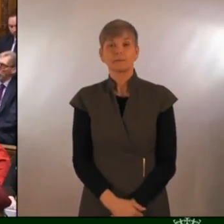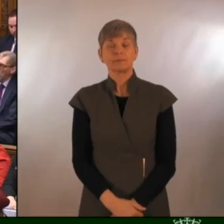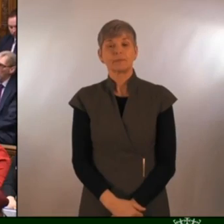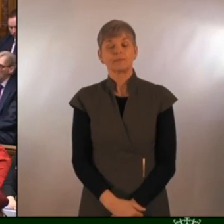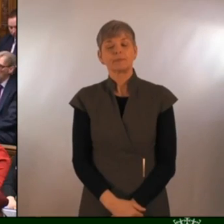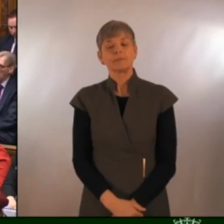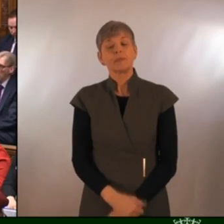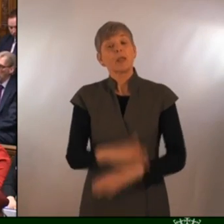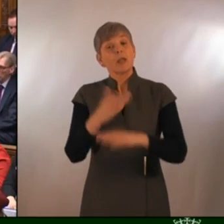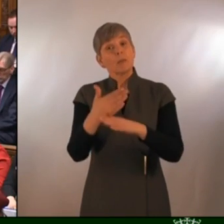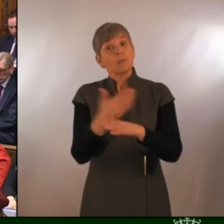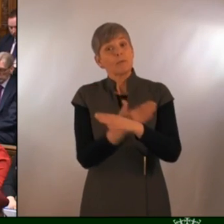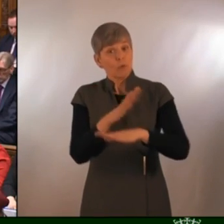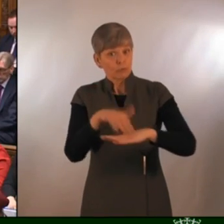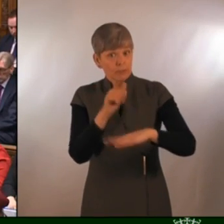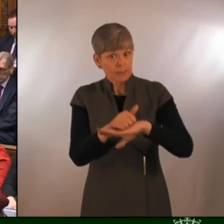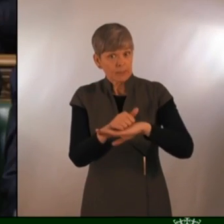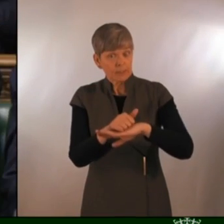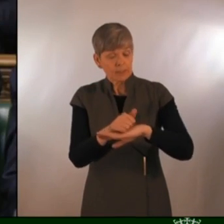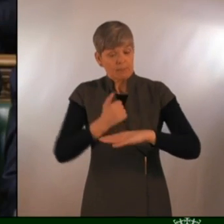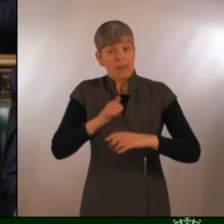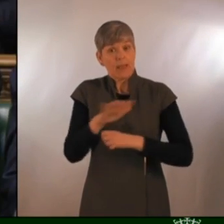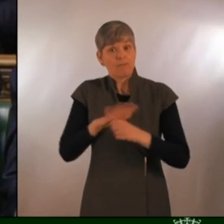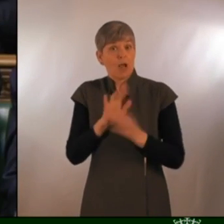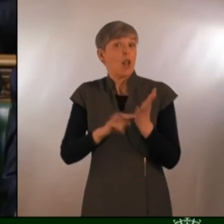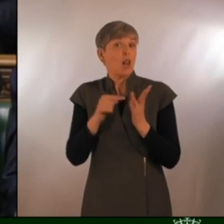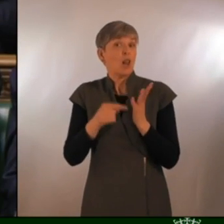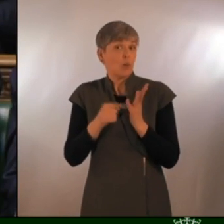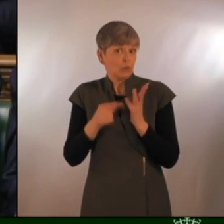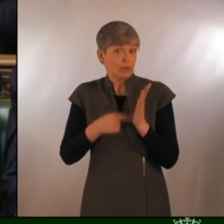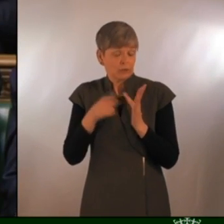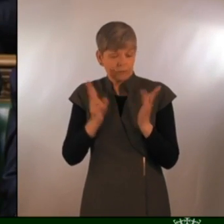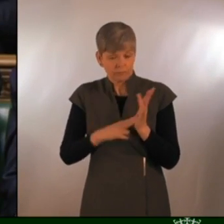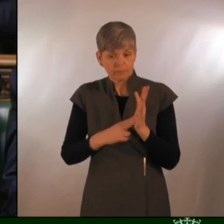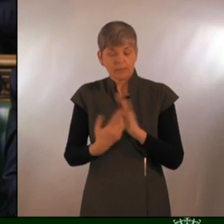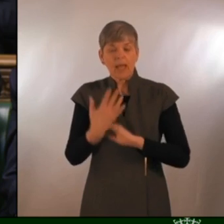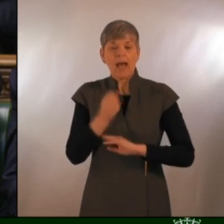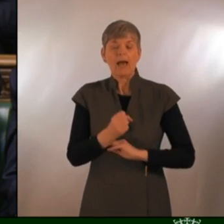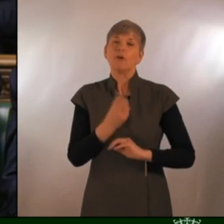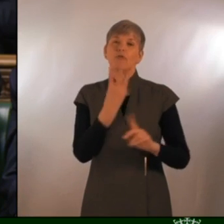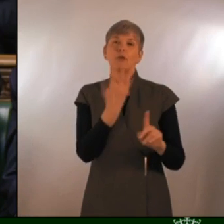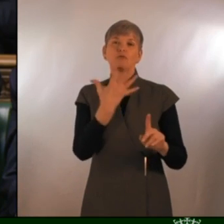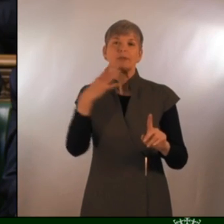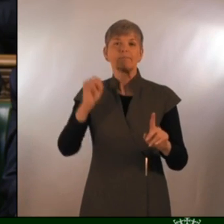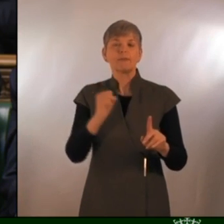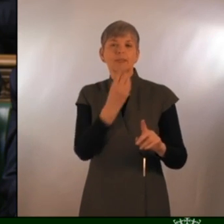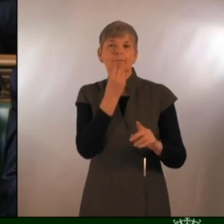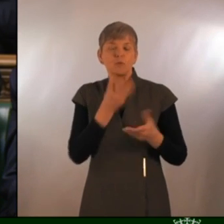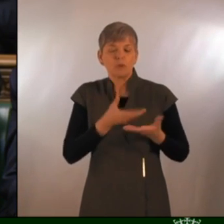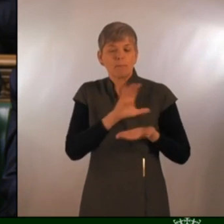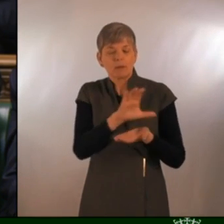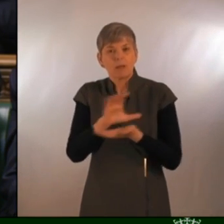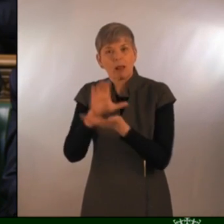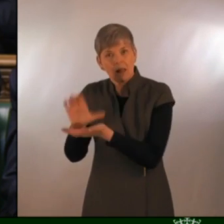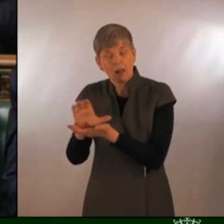Bank issued 339 food parcels, of which 124 were specifically for children. Child poverty in